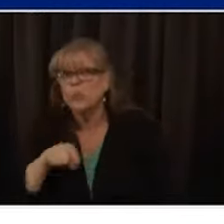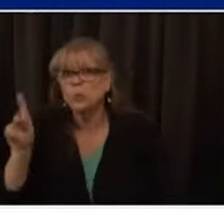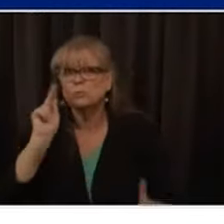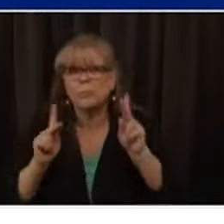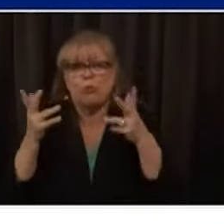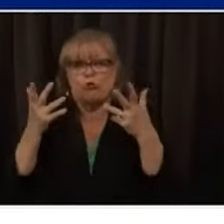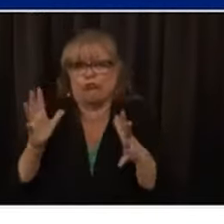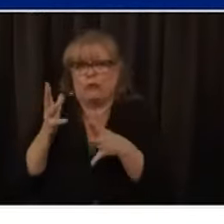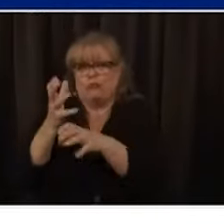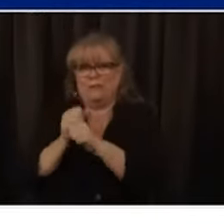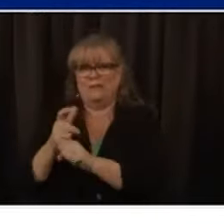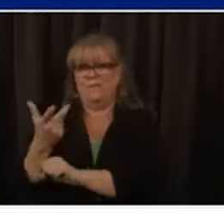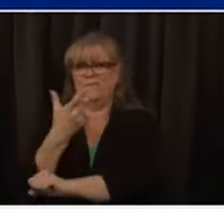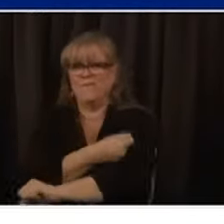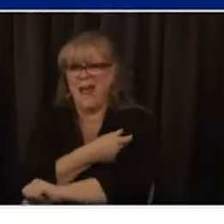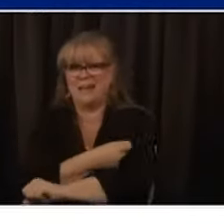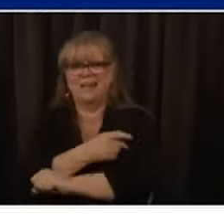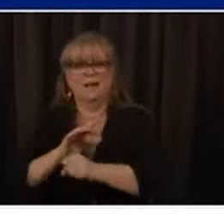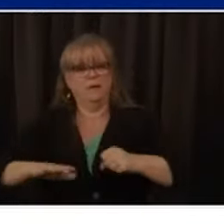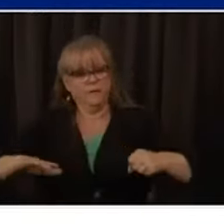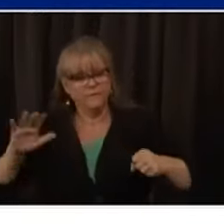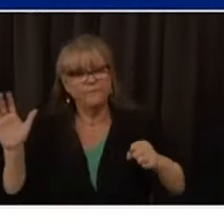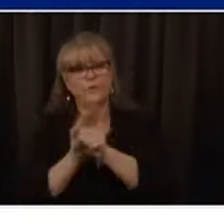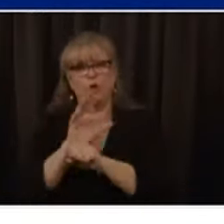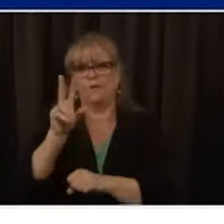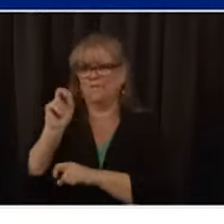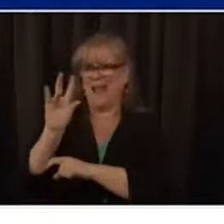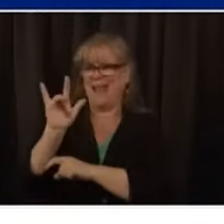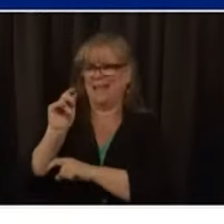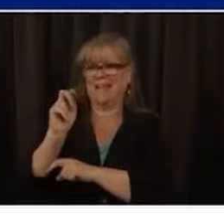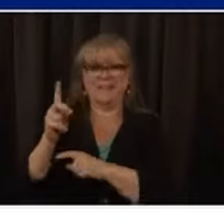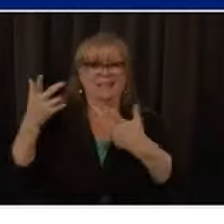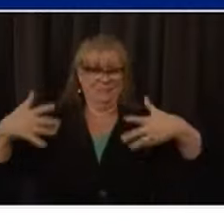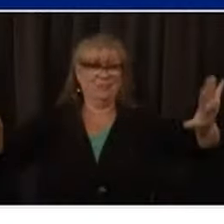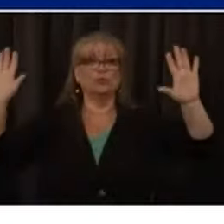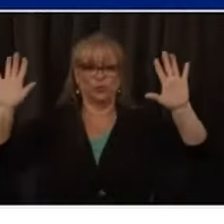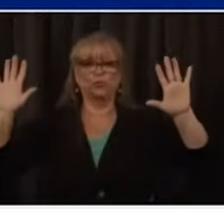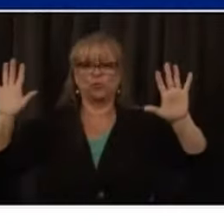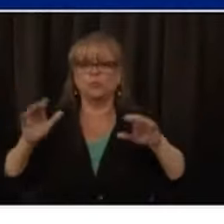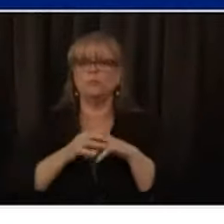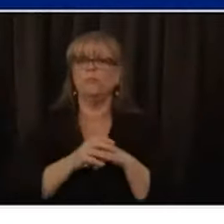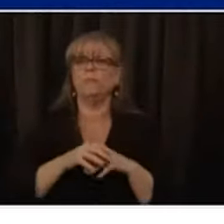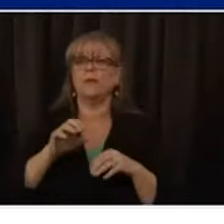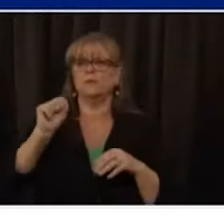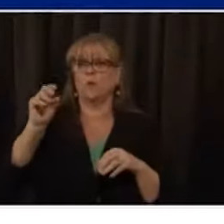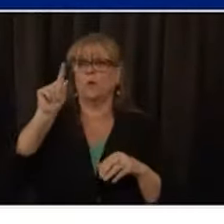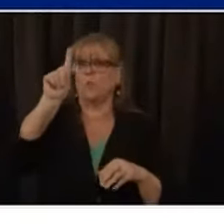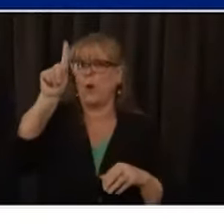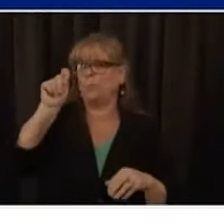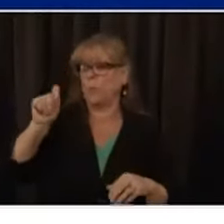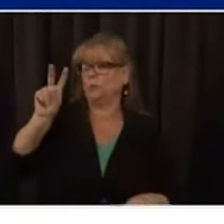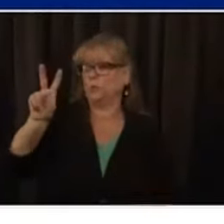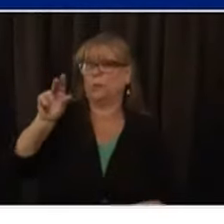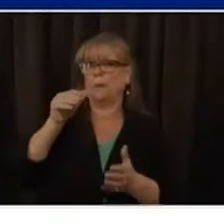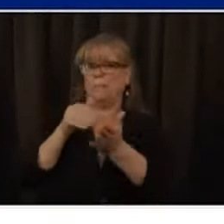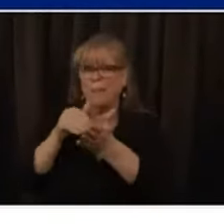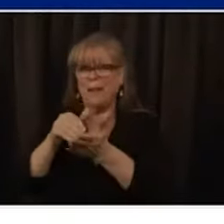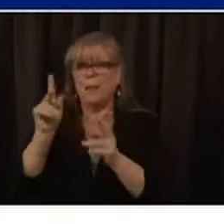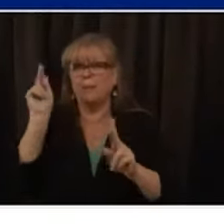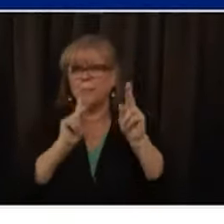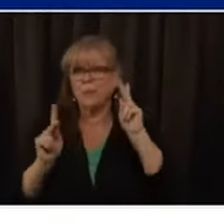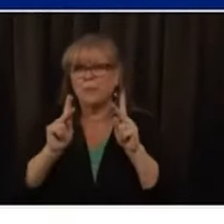fully vaccinated against COVID-19. That's over 1.2 million people, almost 1.3 million people in our